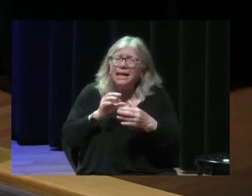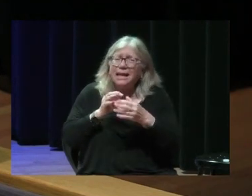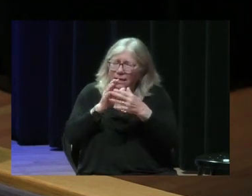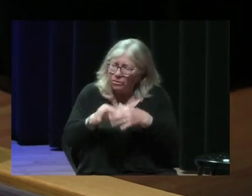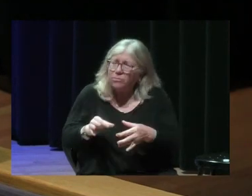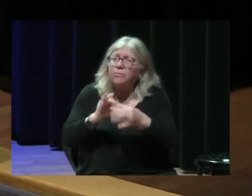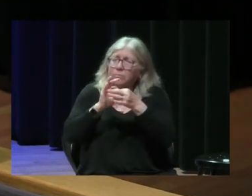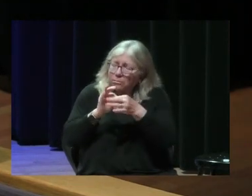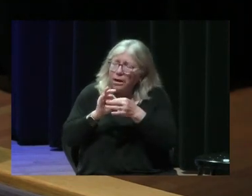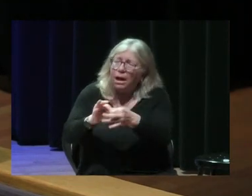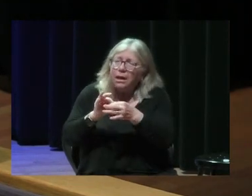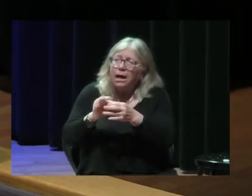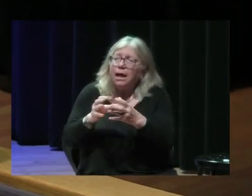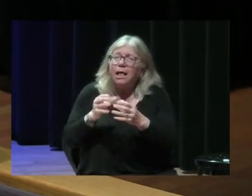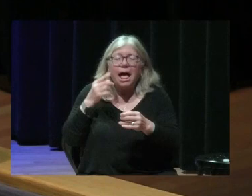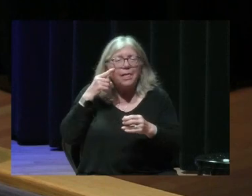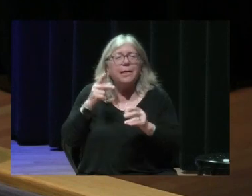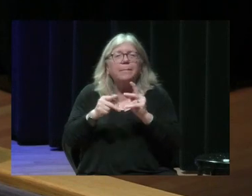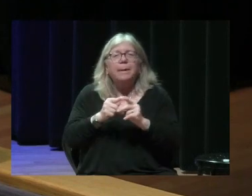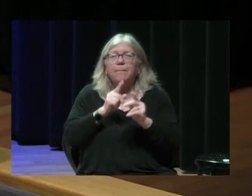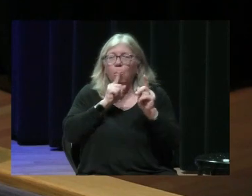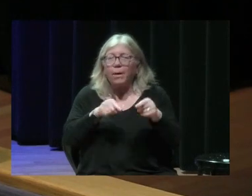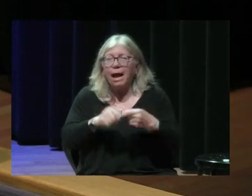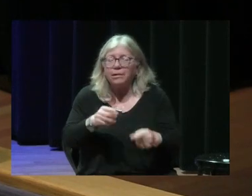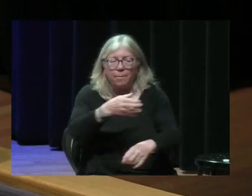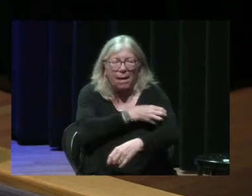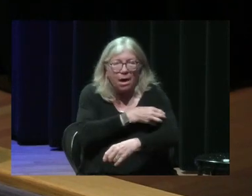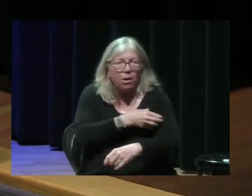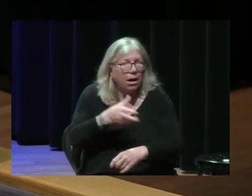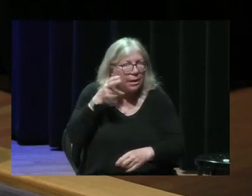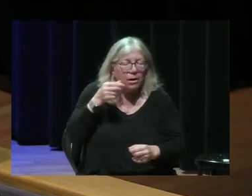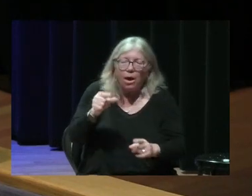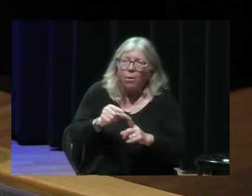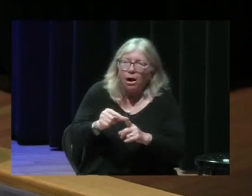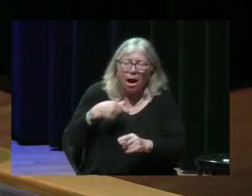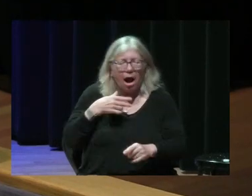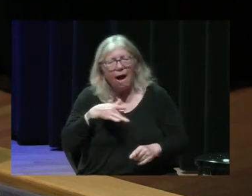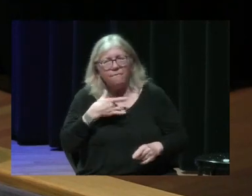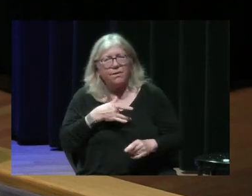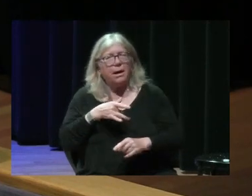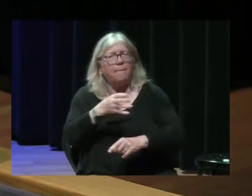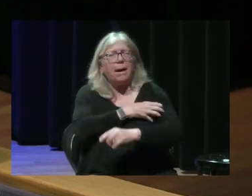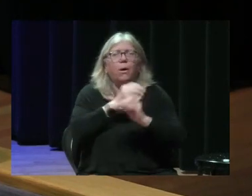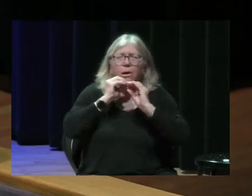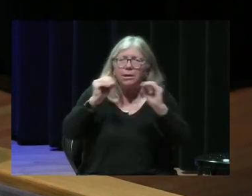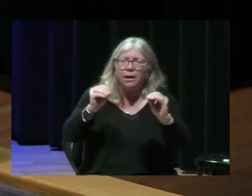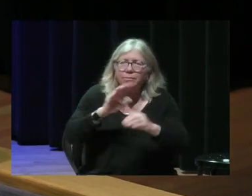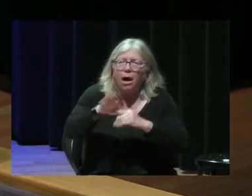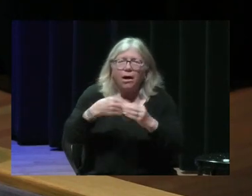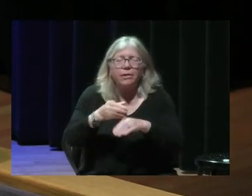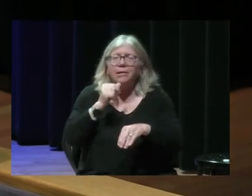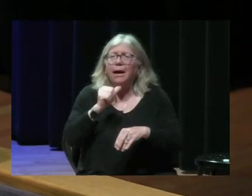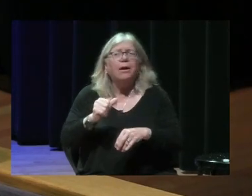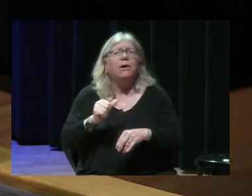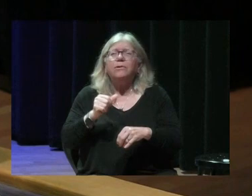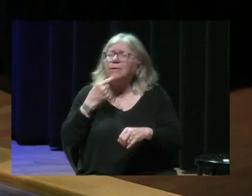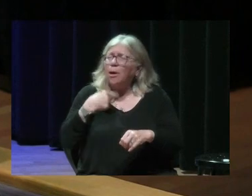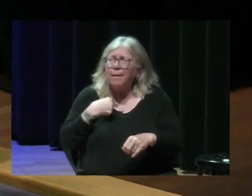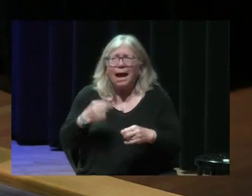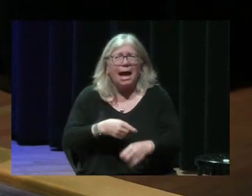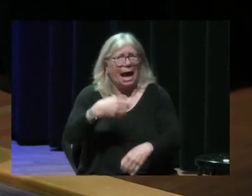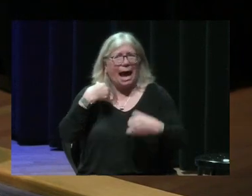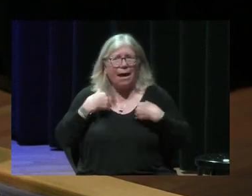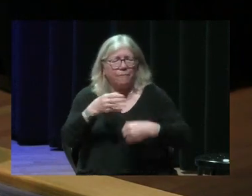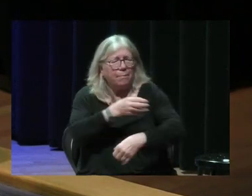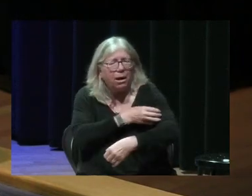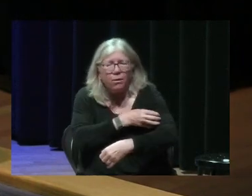a lot. I think people react to power. They hear that word and they think, I feel powerless all the time. Do not tell me I have power.